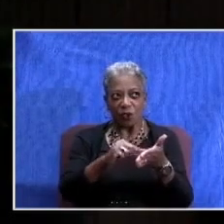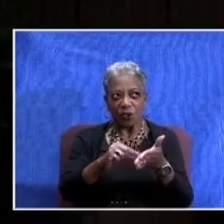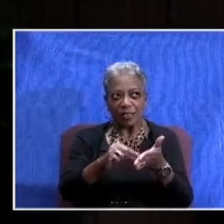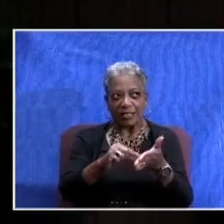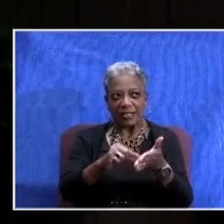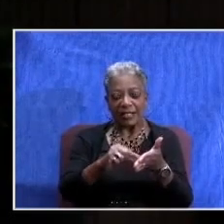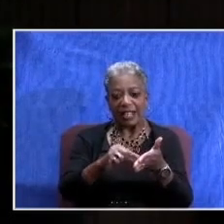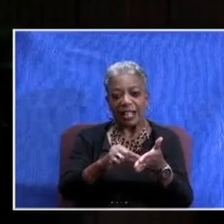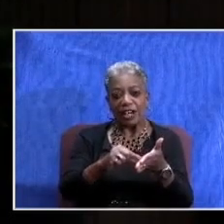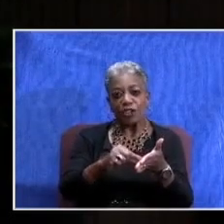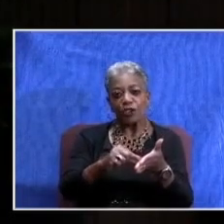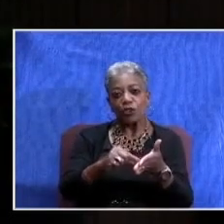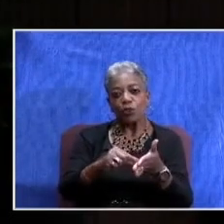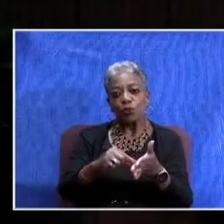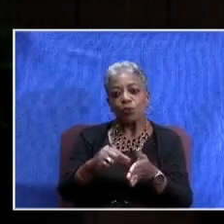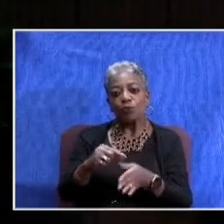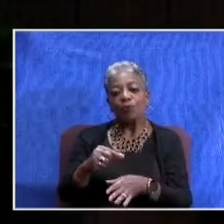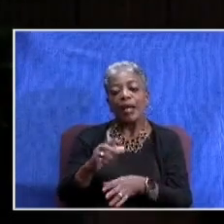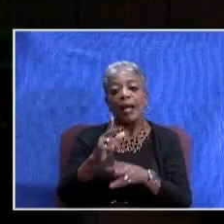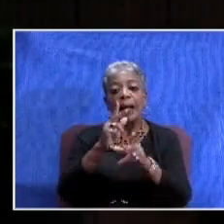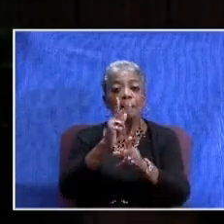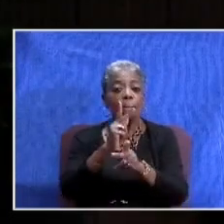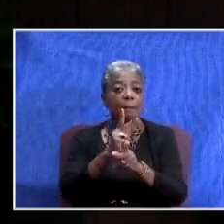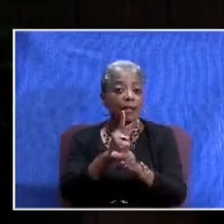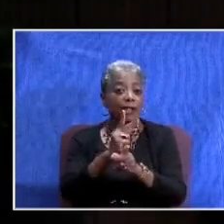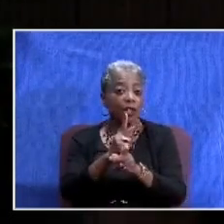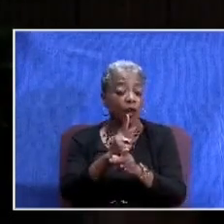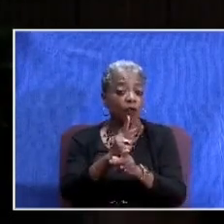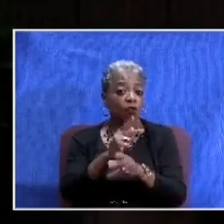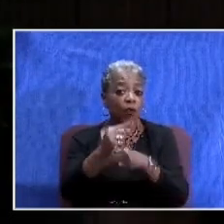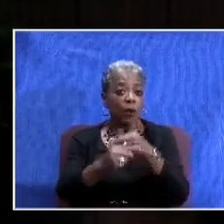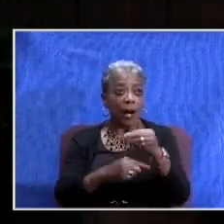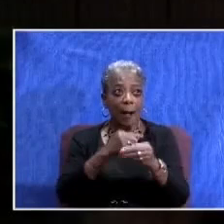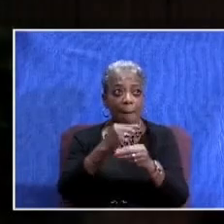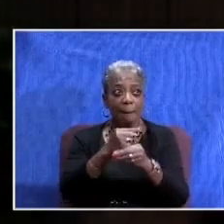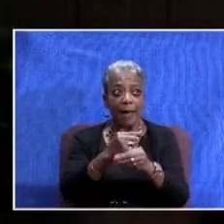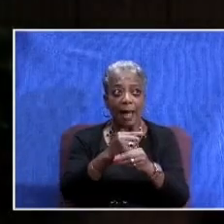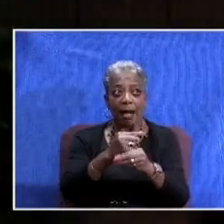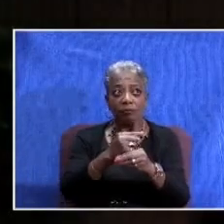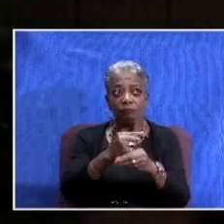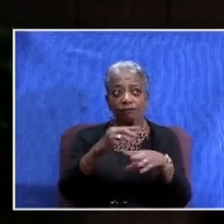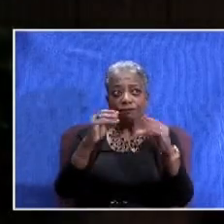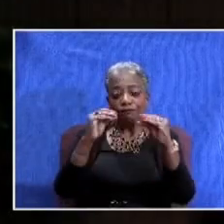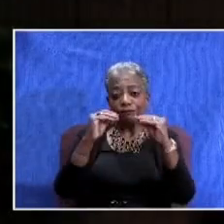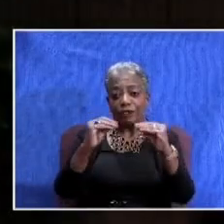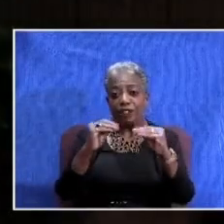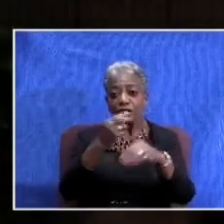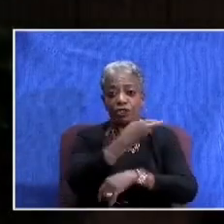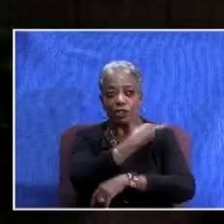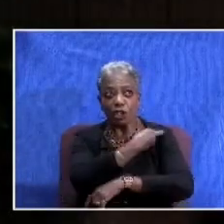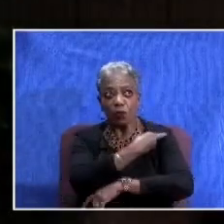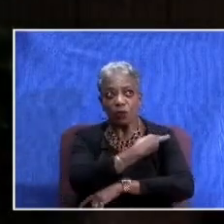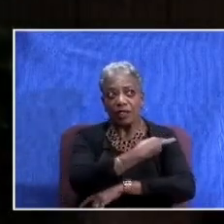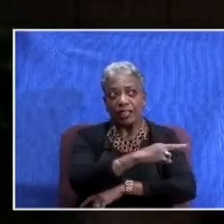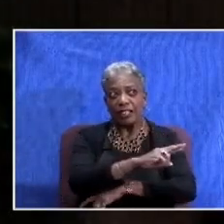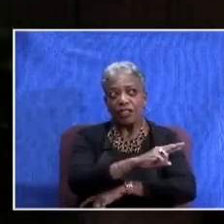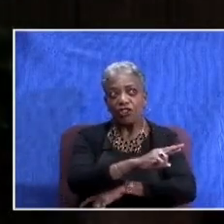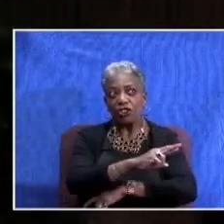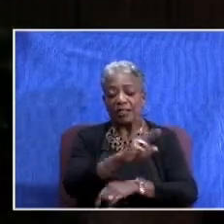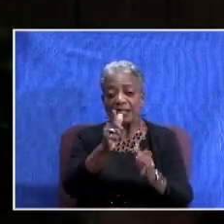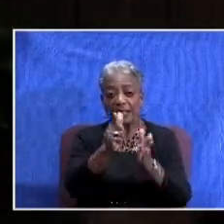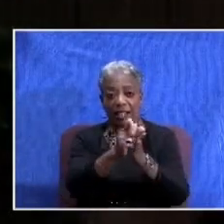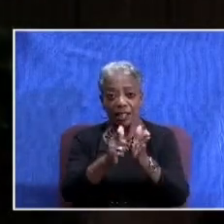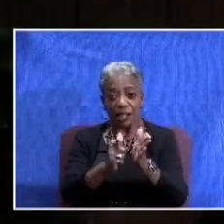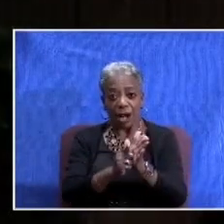religious laws. It's the system, for they like to parade around in flowing robes and love to receive respectful greetings as they walk in the